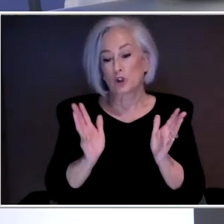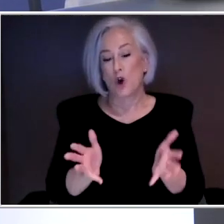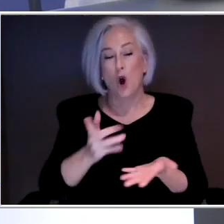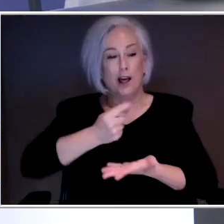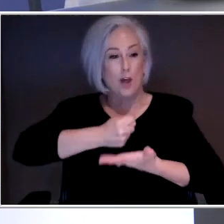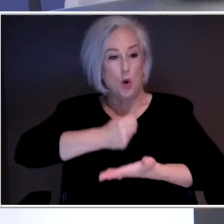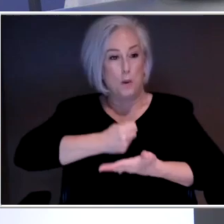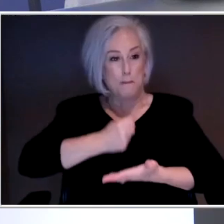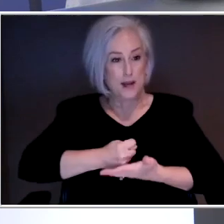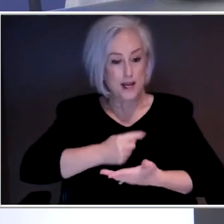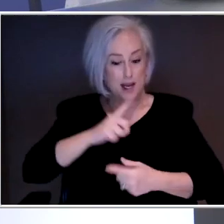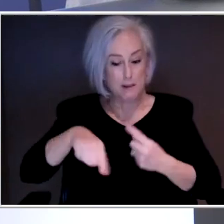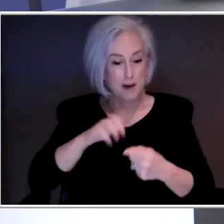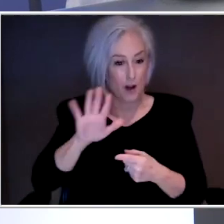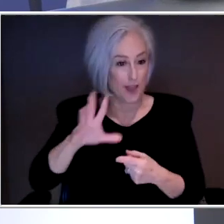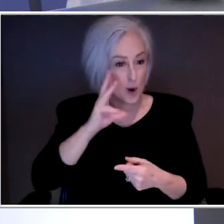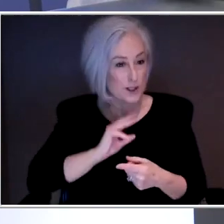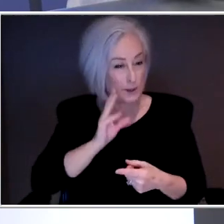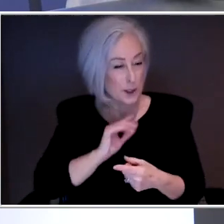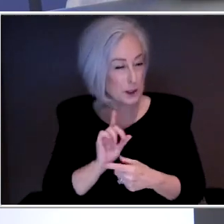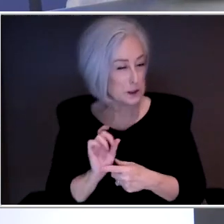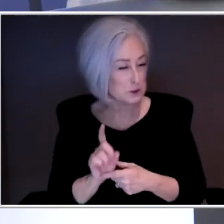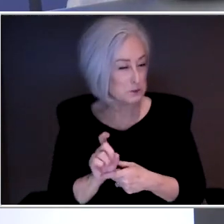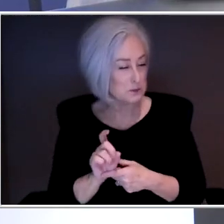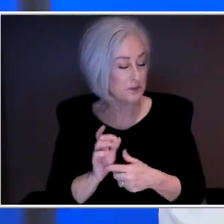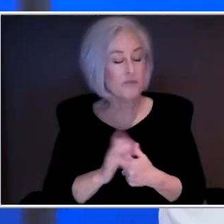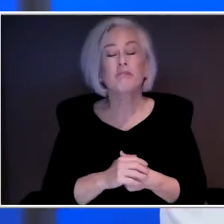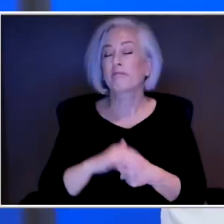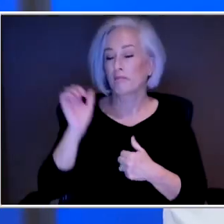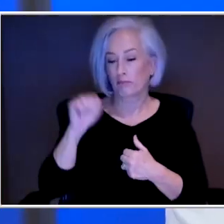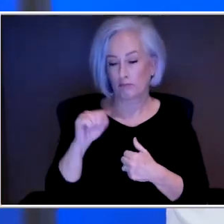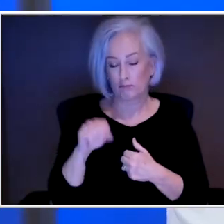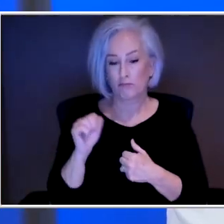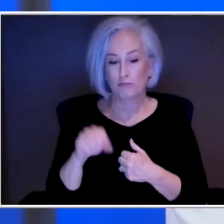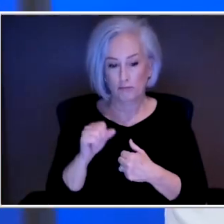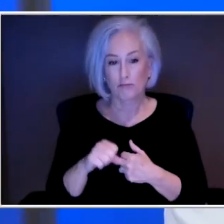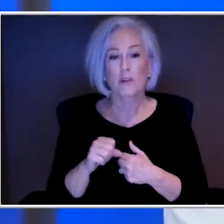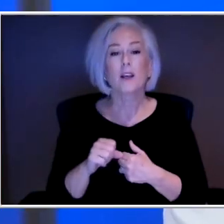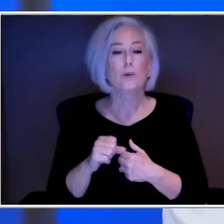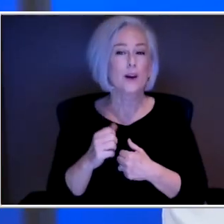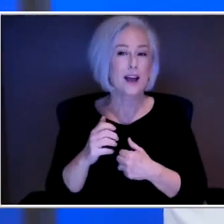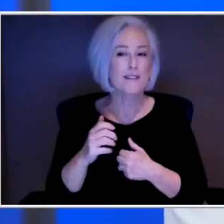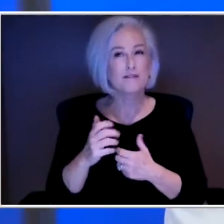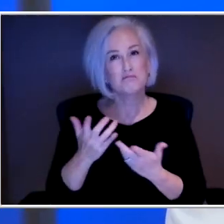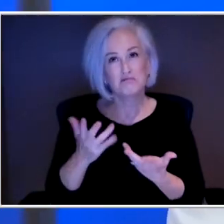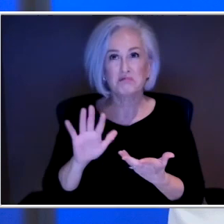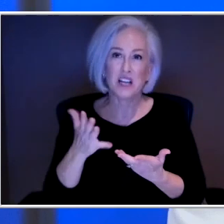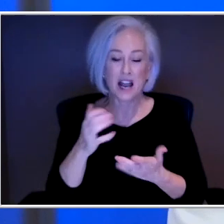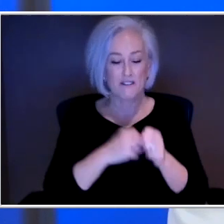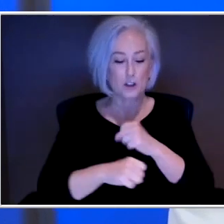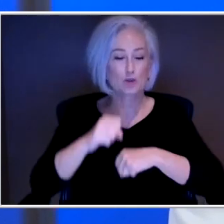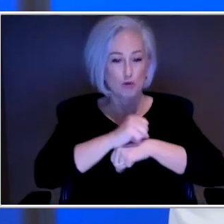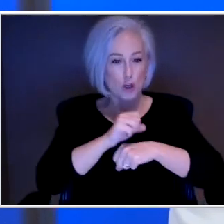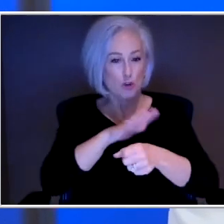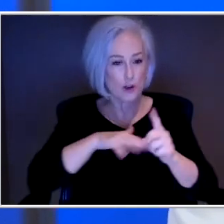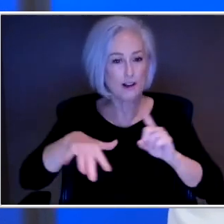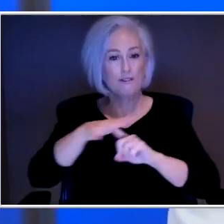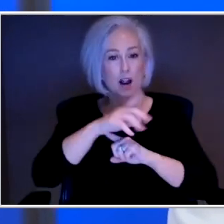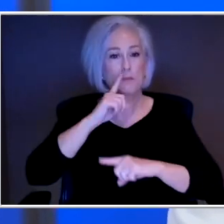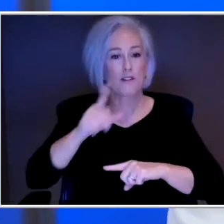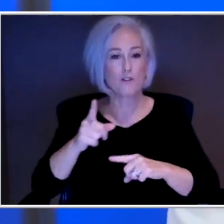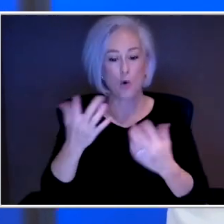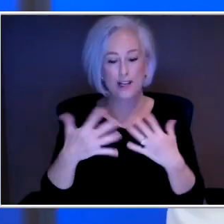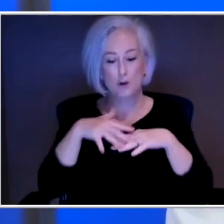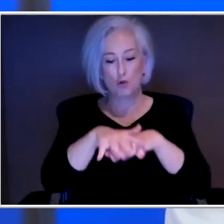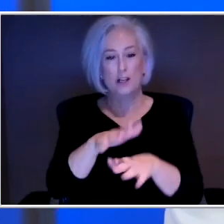just experienced? Yeah, so there is a semi-structured environment for integration therapy. So the beautiful thing about integration therapy is it's all